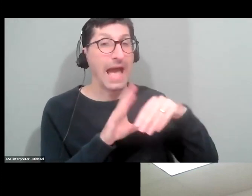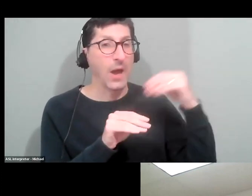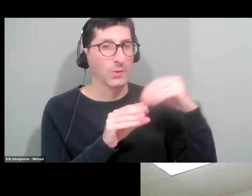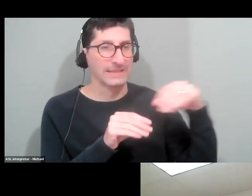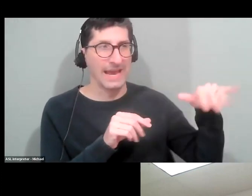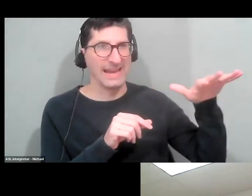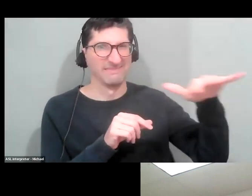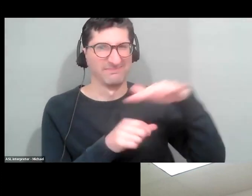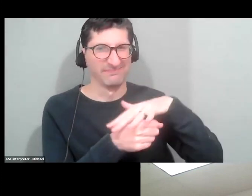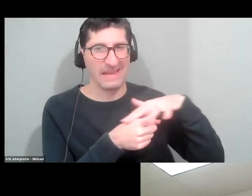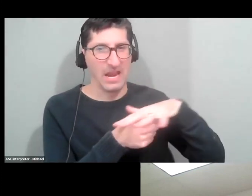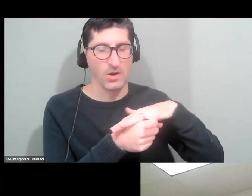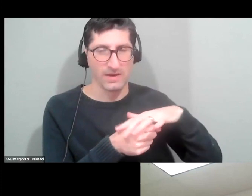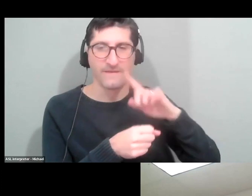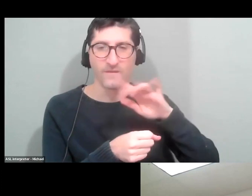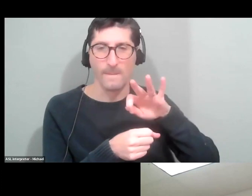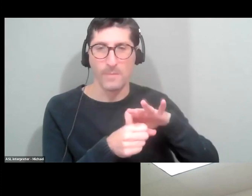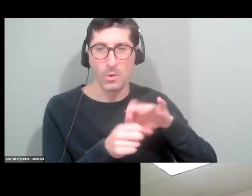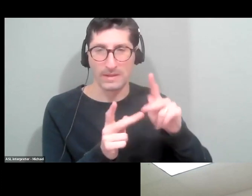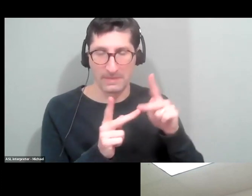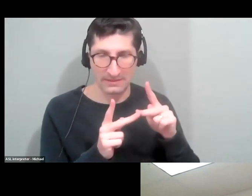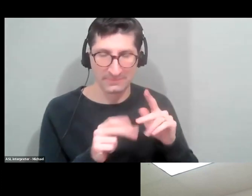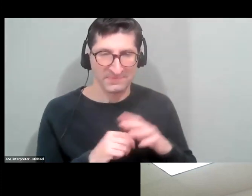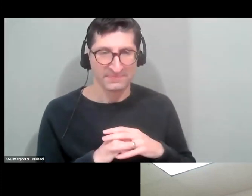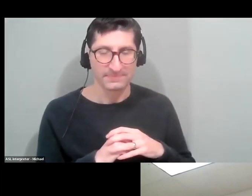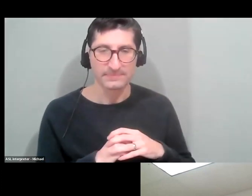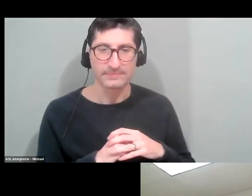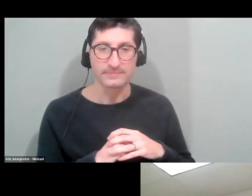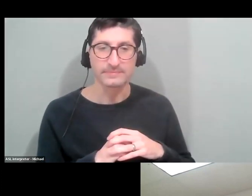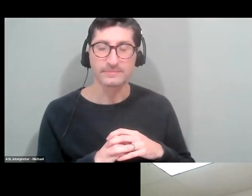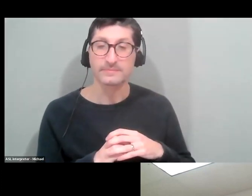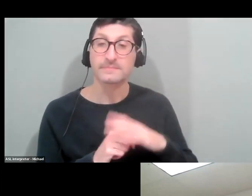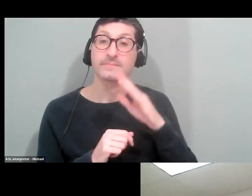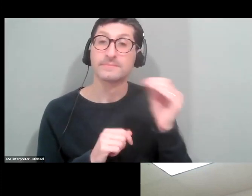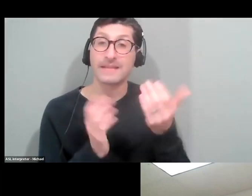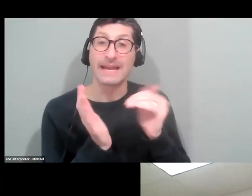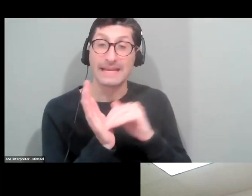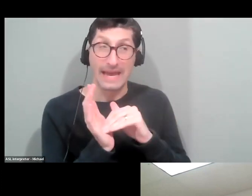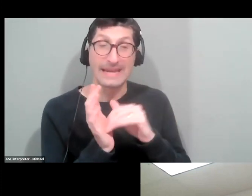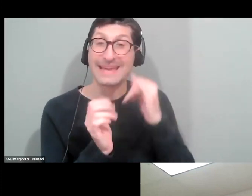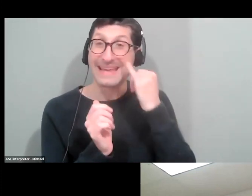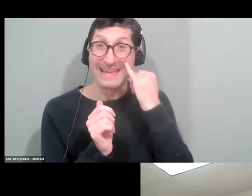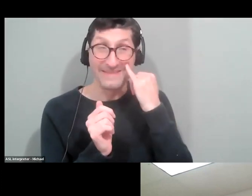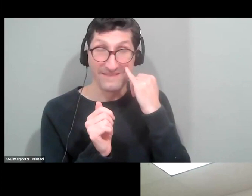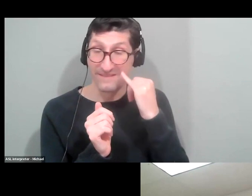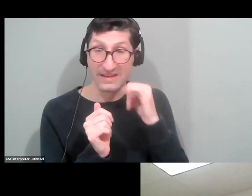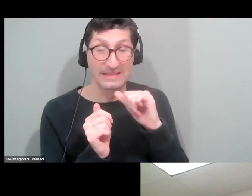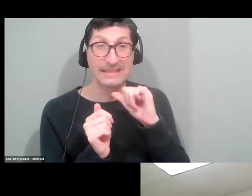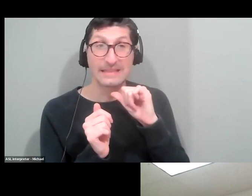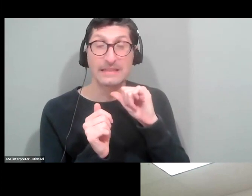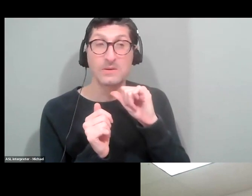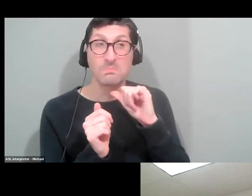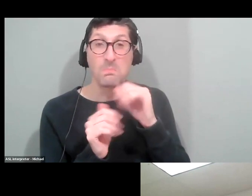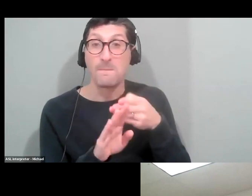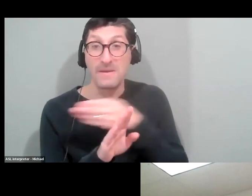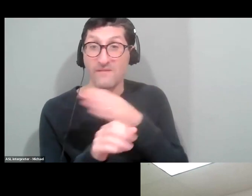those. And outside of election day, it's going to be easiest to just do the externals. That'll still give us valuable